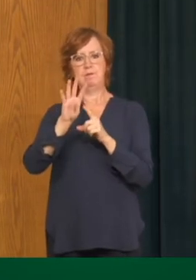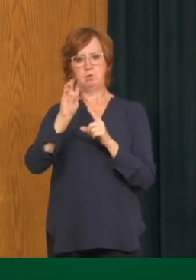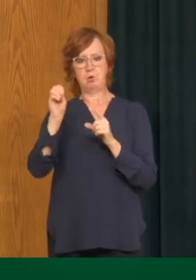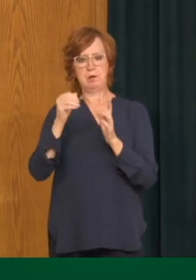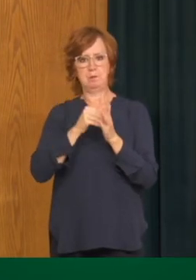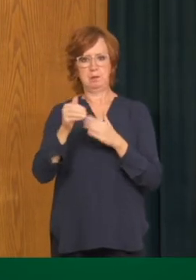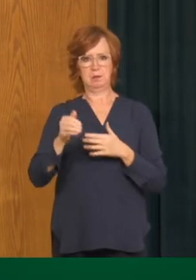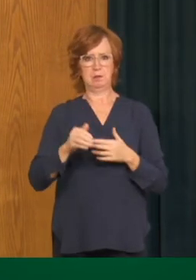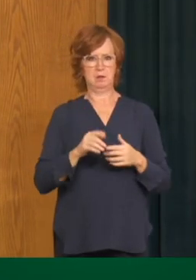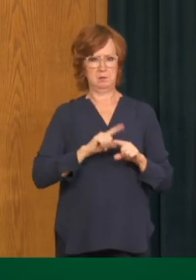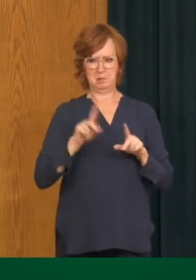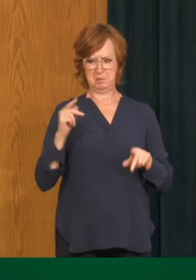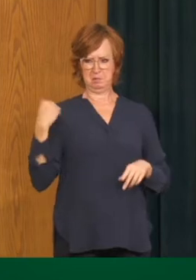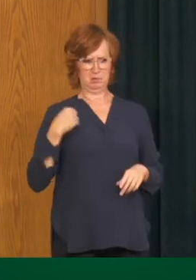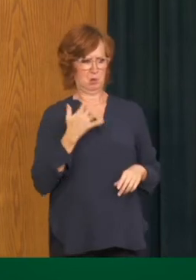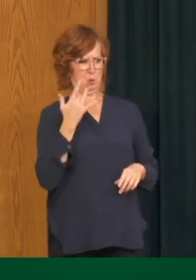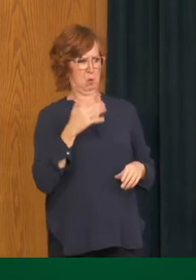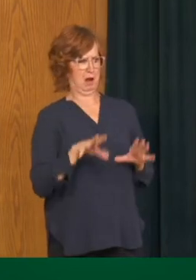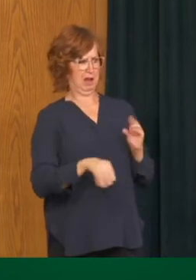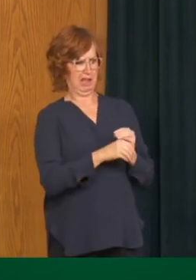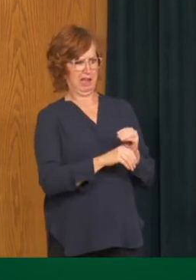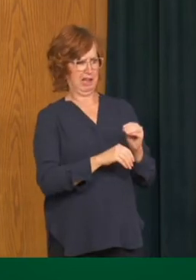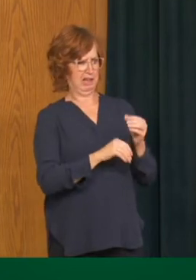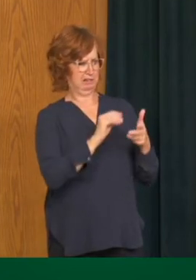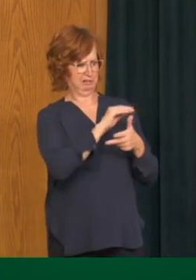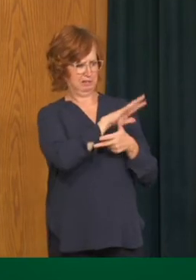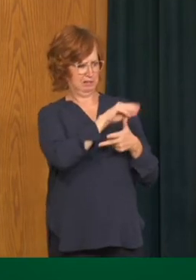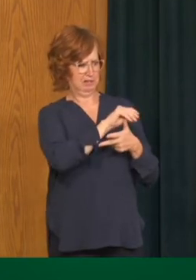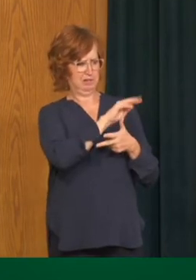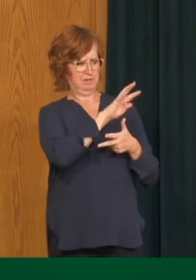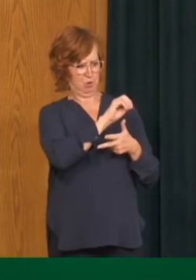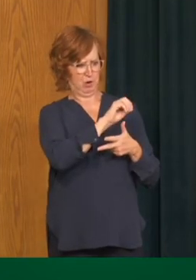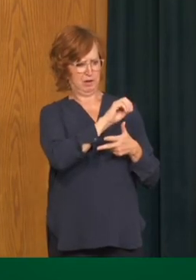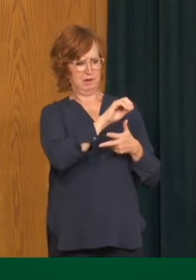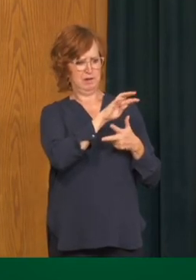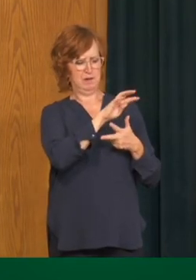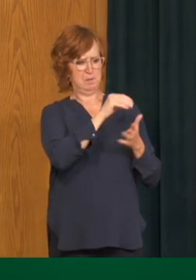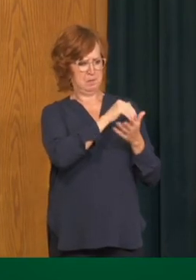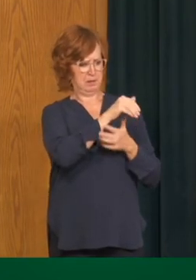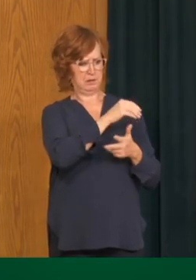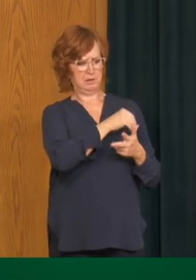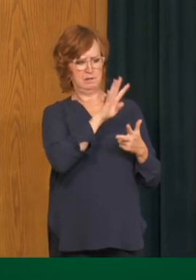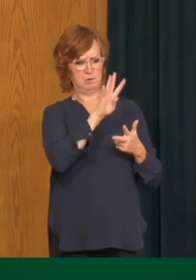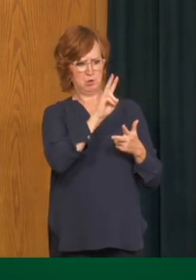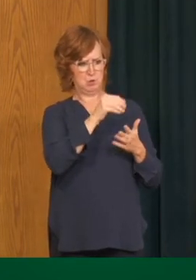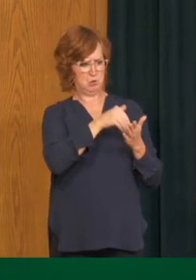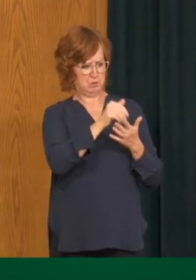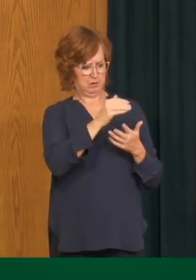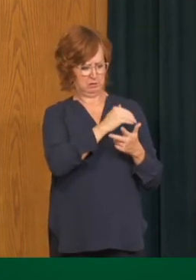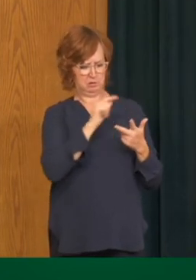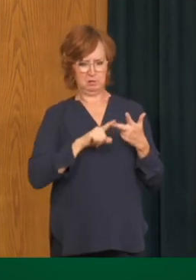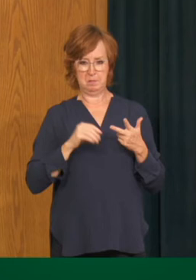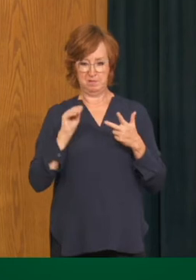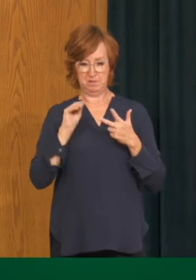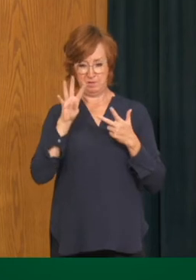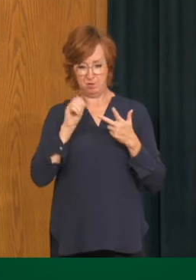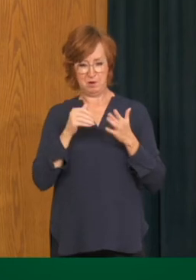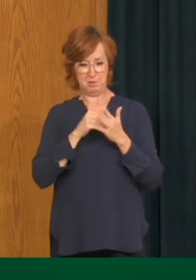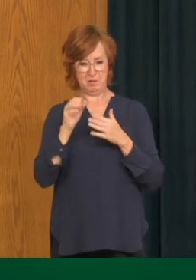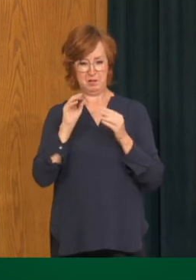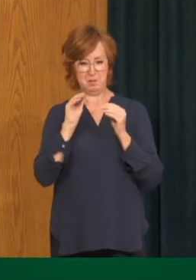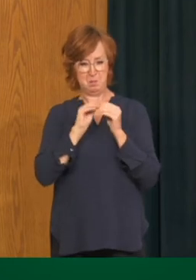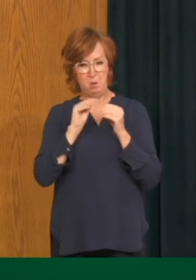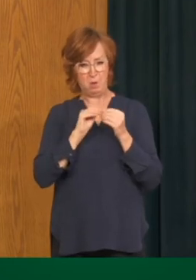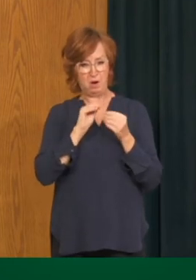there's already these tens of million dollars that divisions can access? And one of the challenges is the $40 million